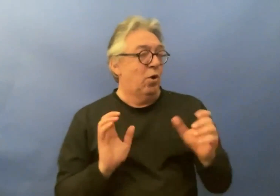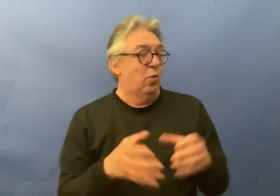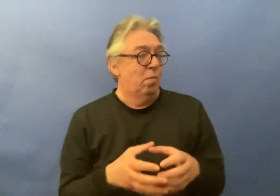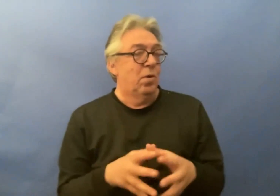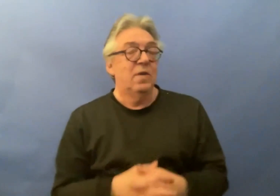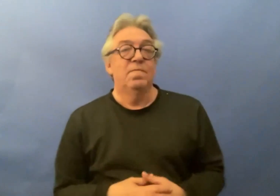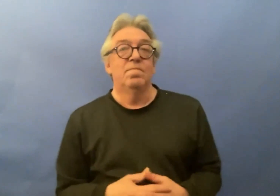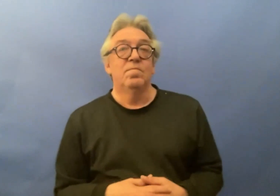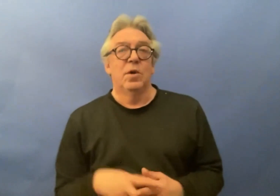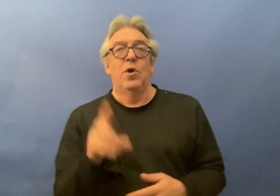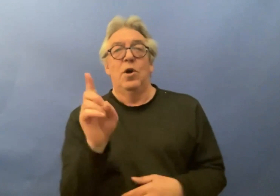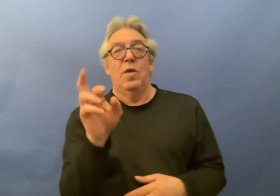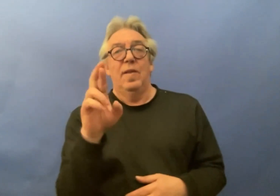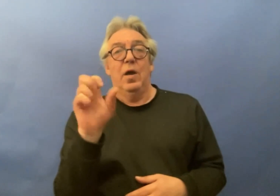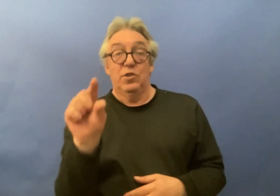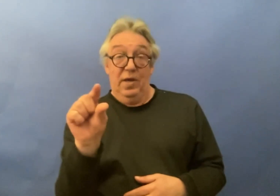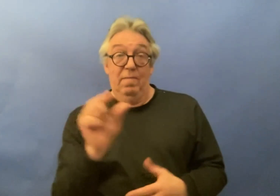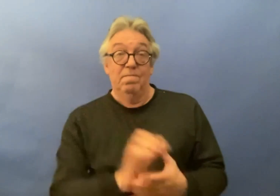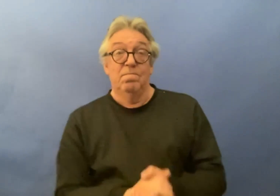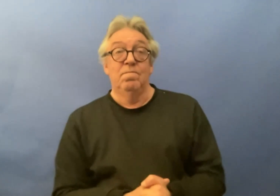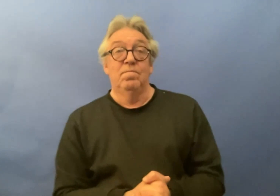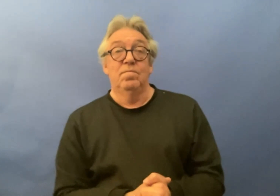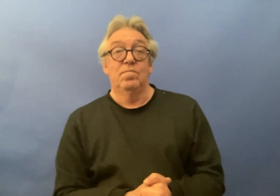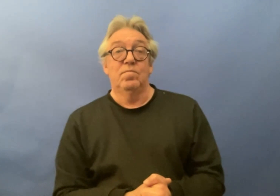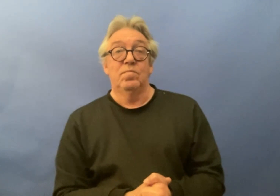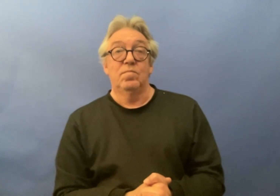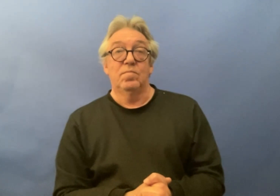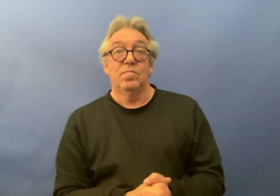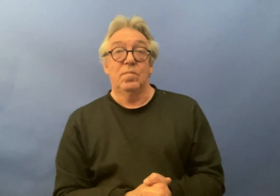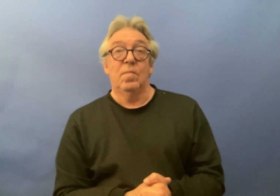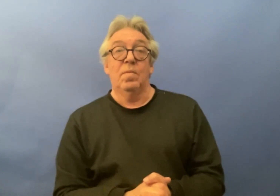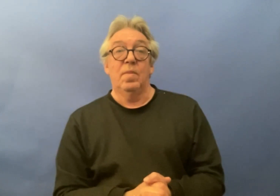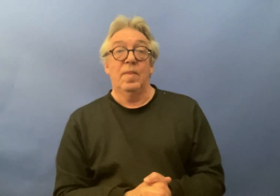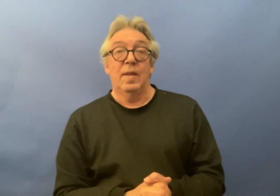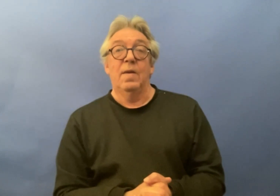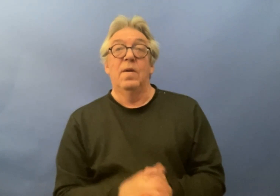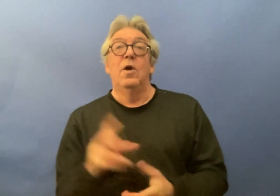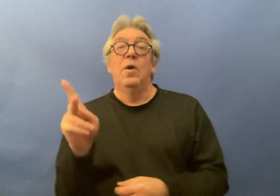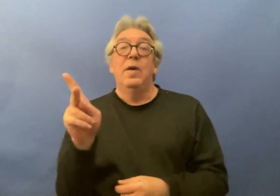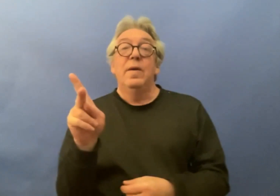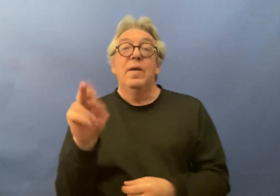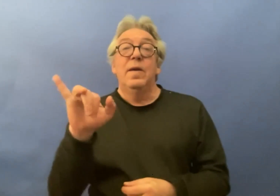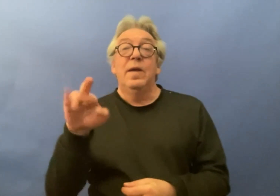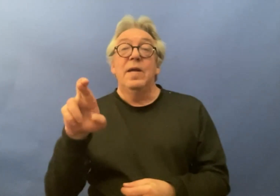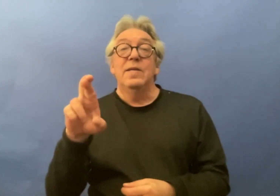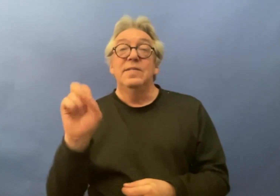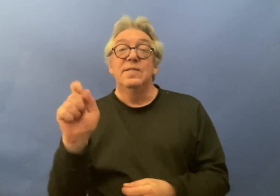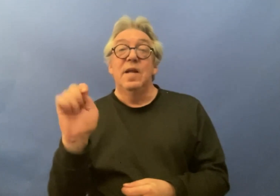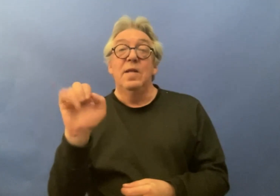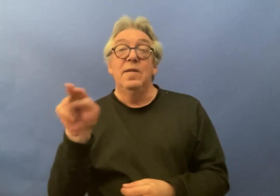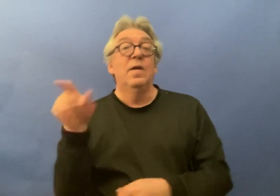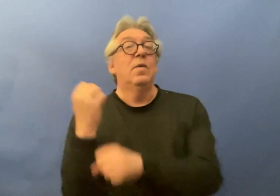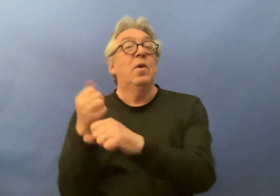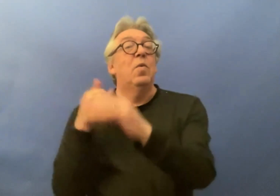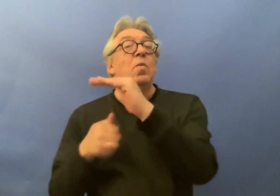group, the Disability Reference DRG, Kerstin Lang. She's sitting with UNICEF as